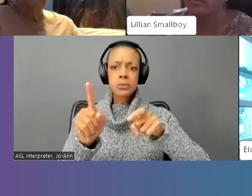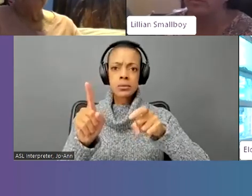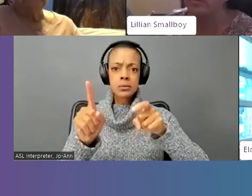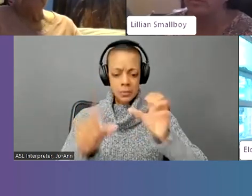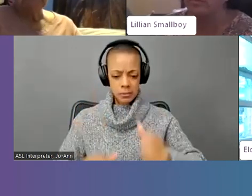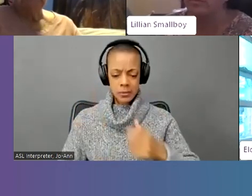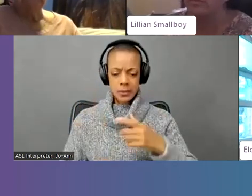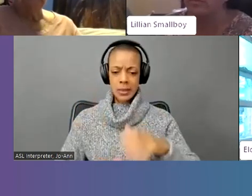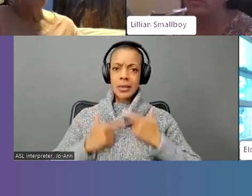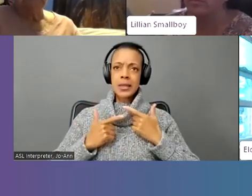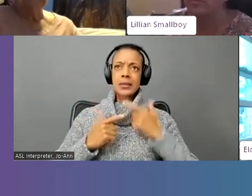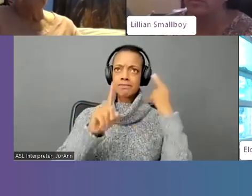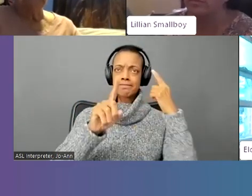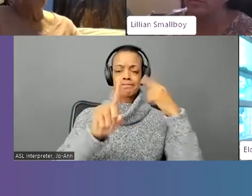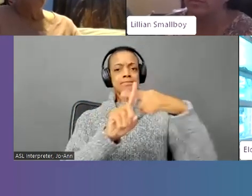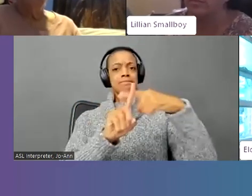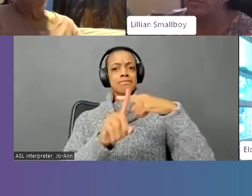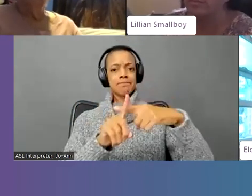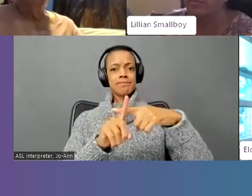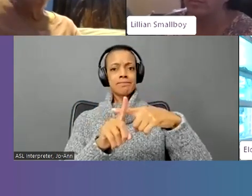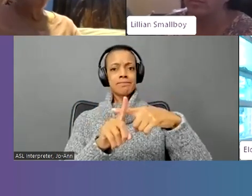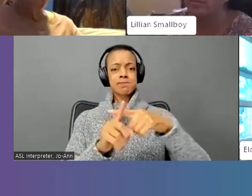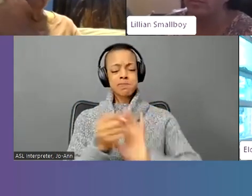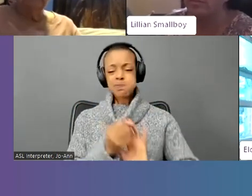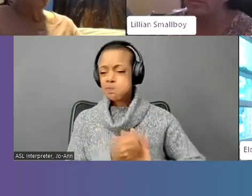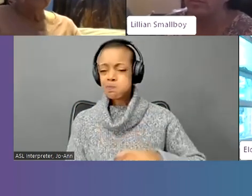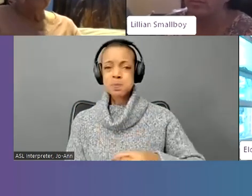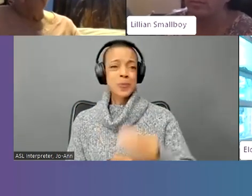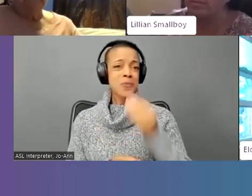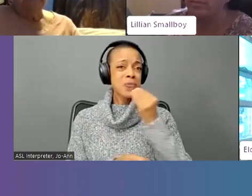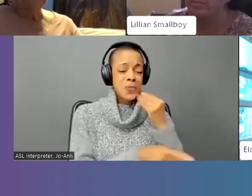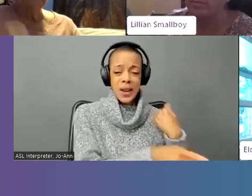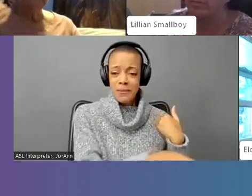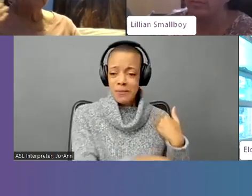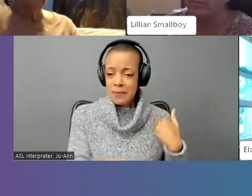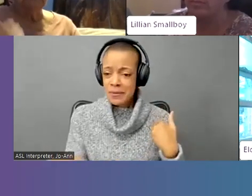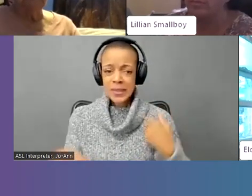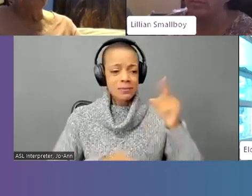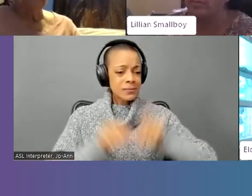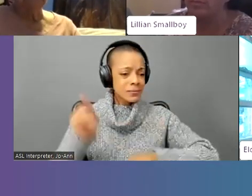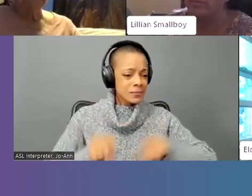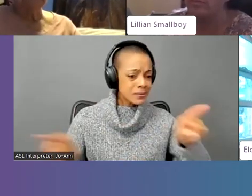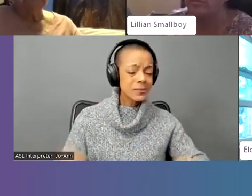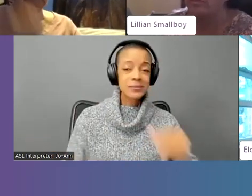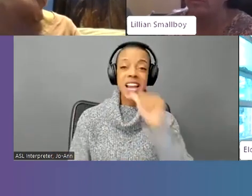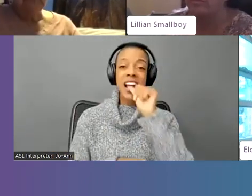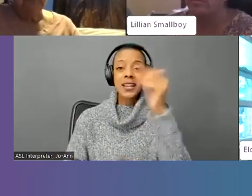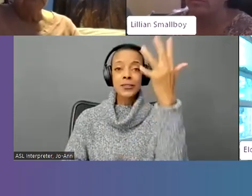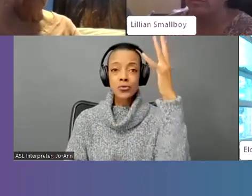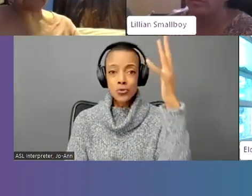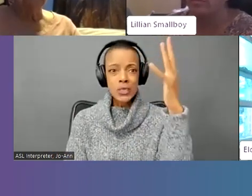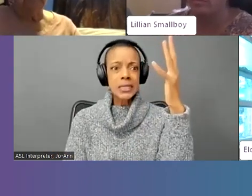of food that's been given to us. And, you know, there's many varieties of nut trees out there that give us that